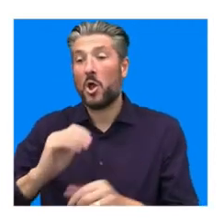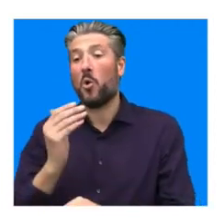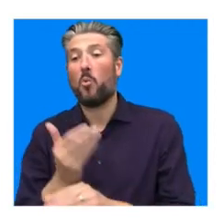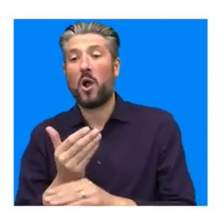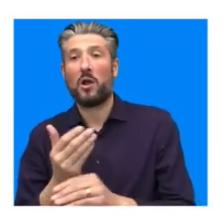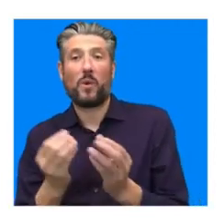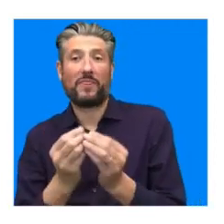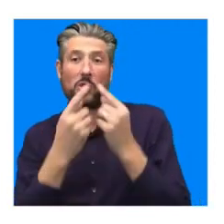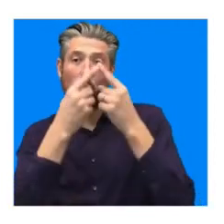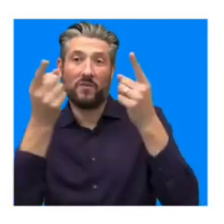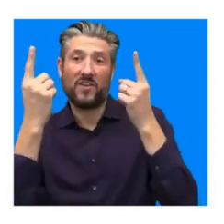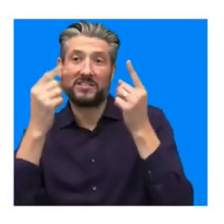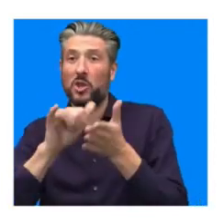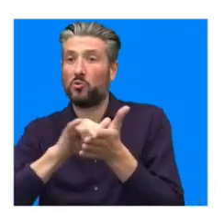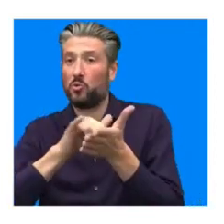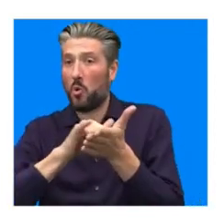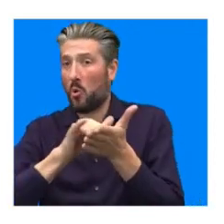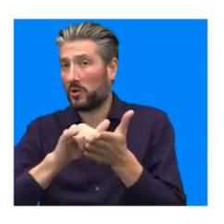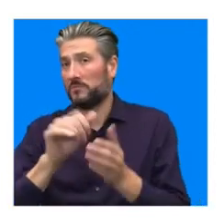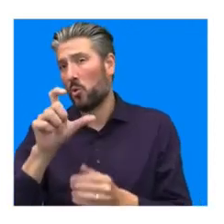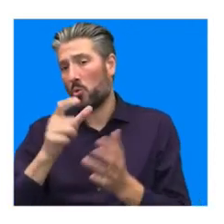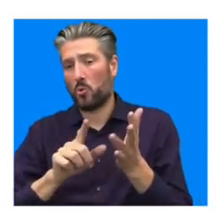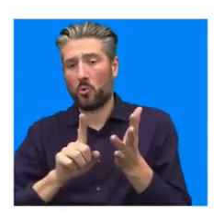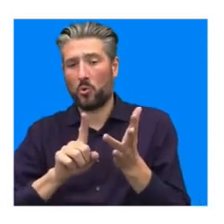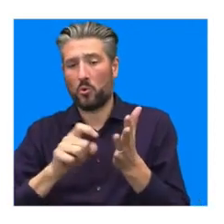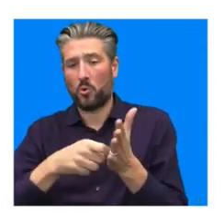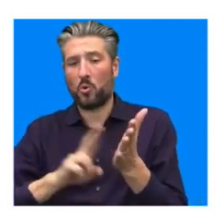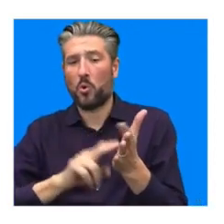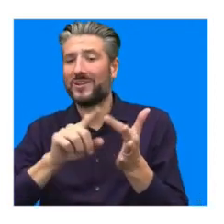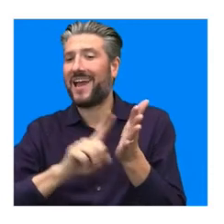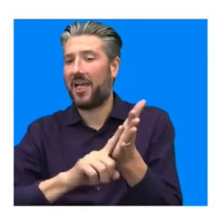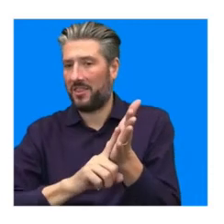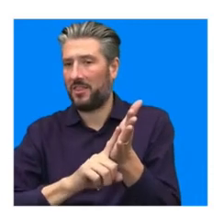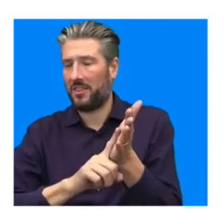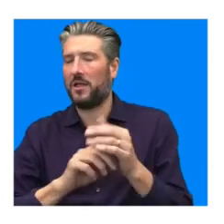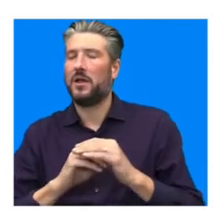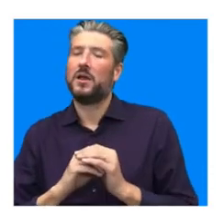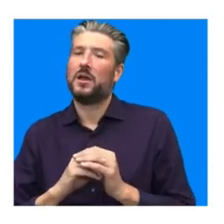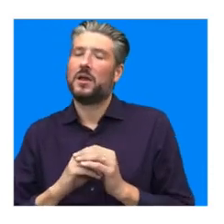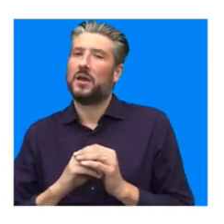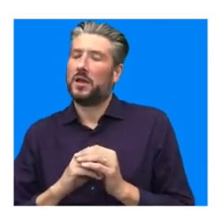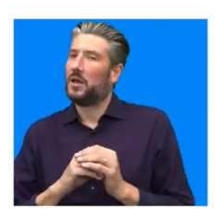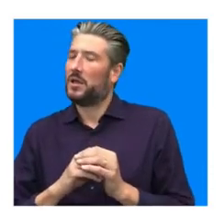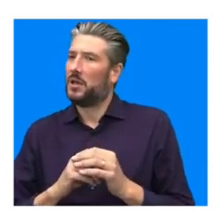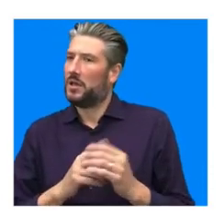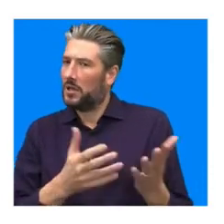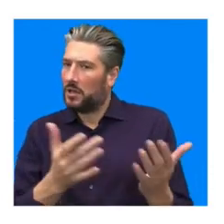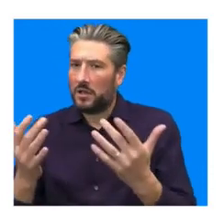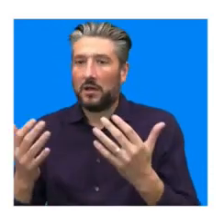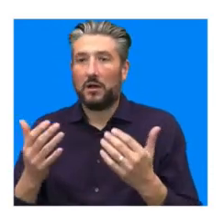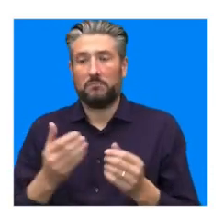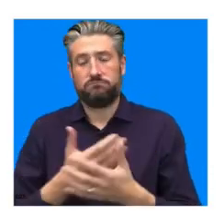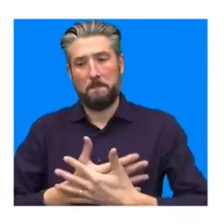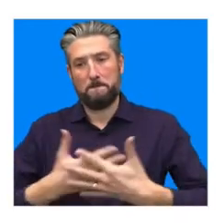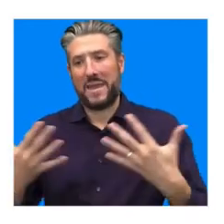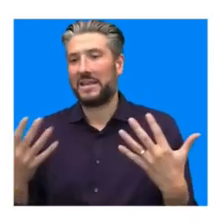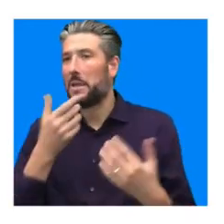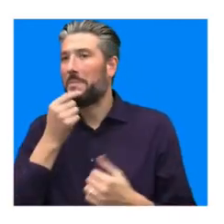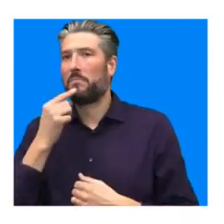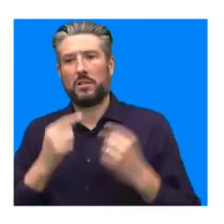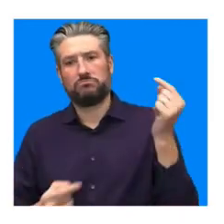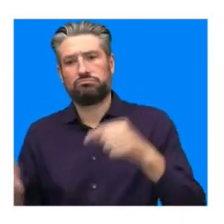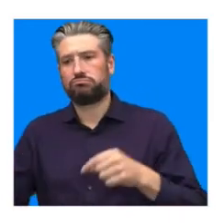City. And we must have hit a nerve because a lot of people came together and said, absolutely right, we have